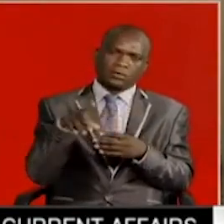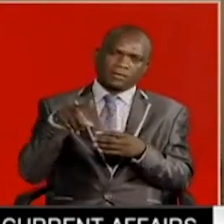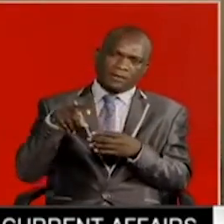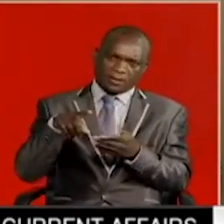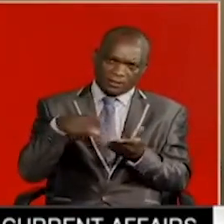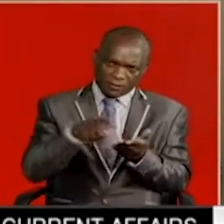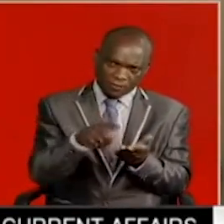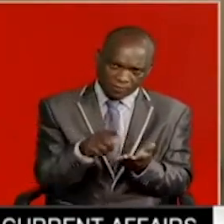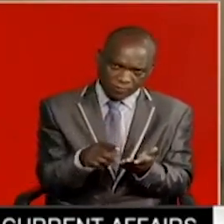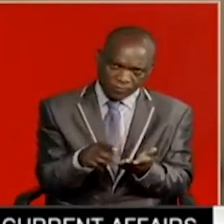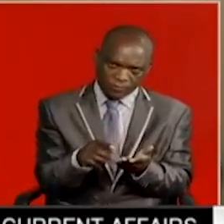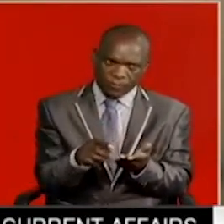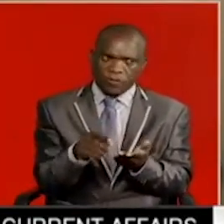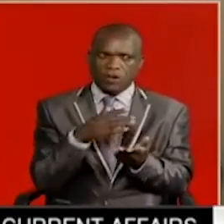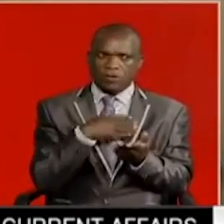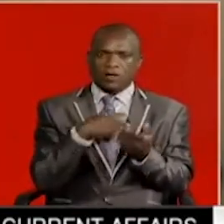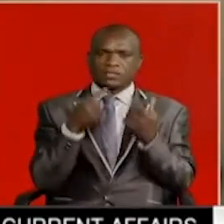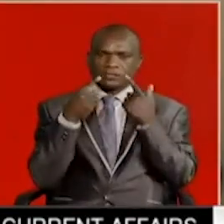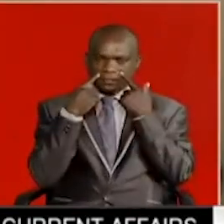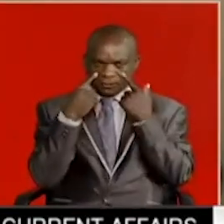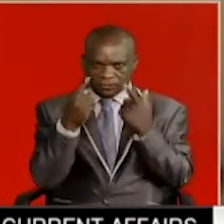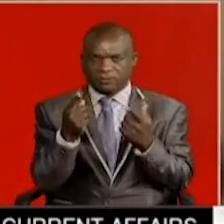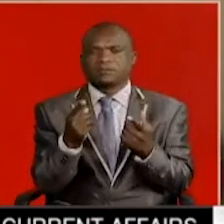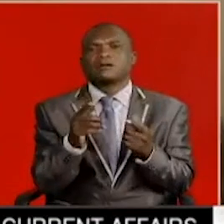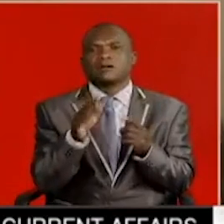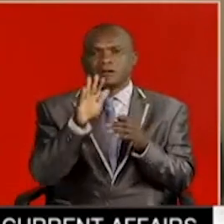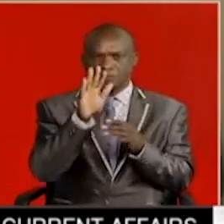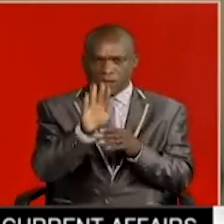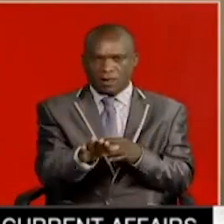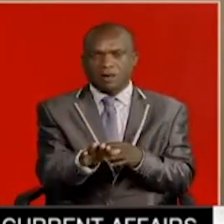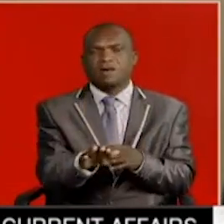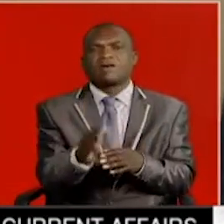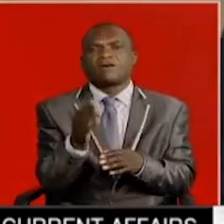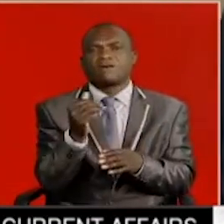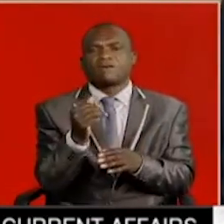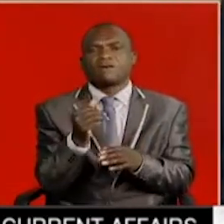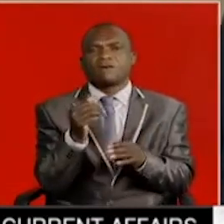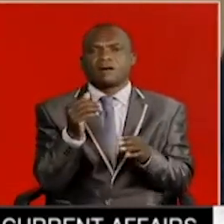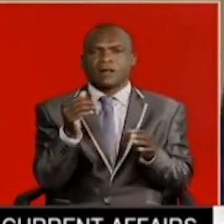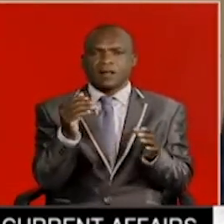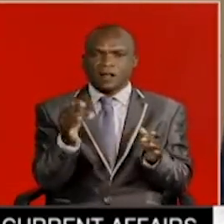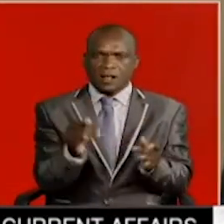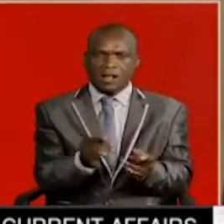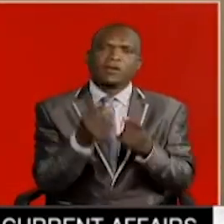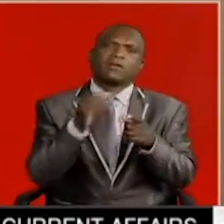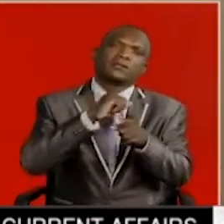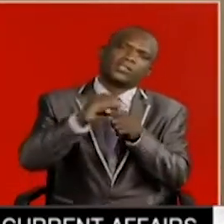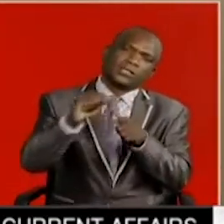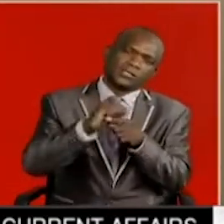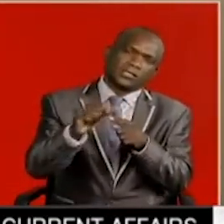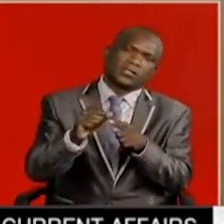anaphylaxis and ensuring availability of comprehensive emergency training at